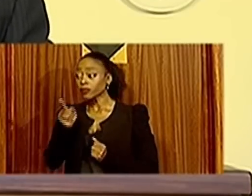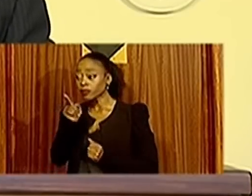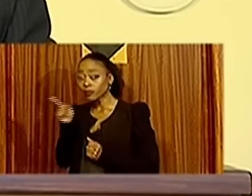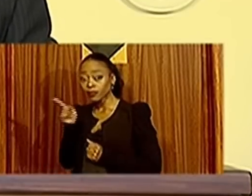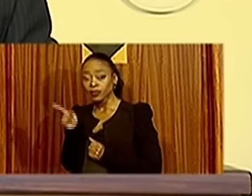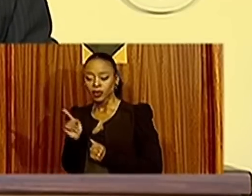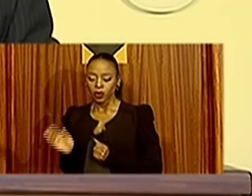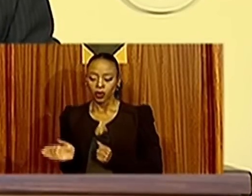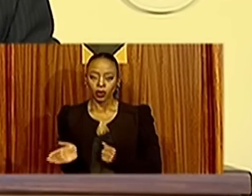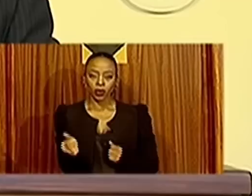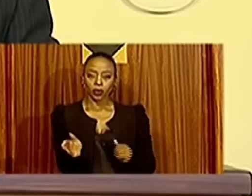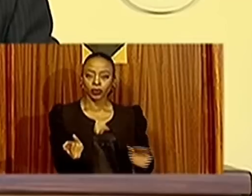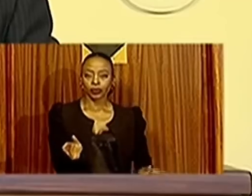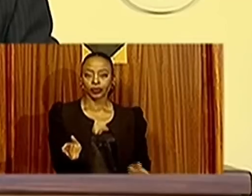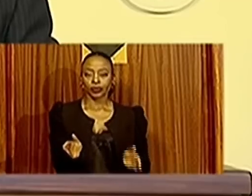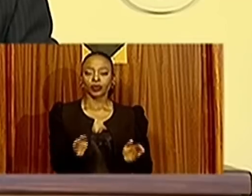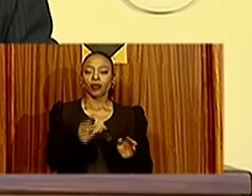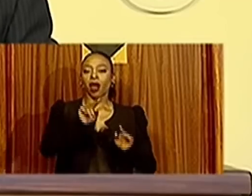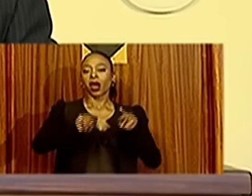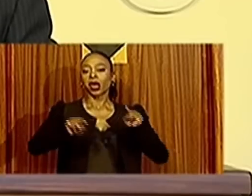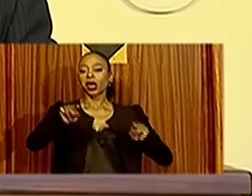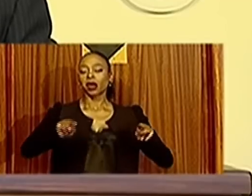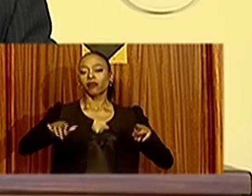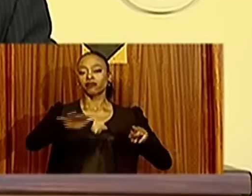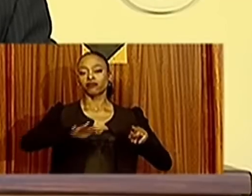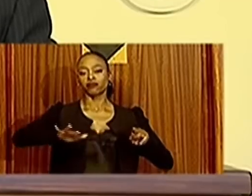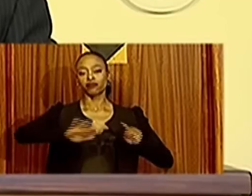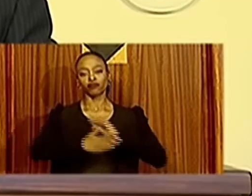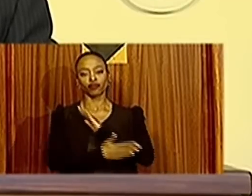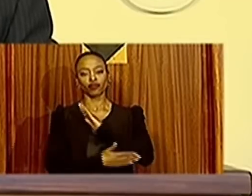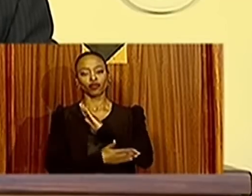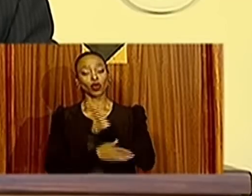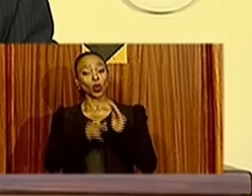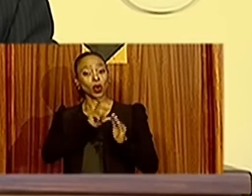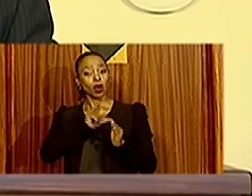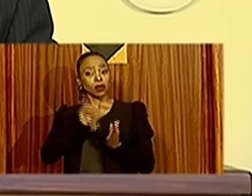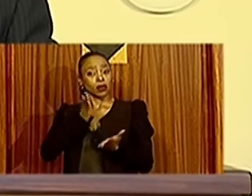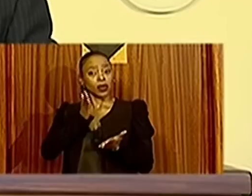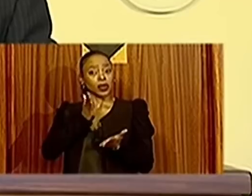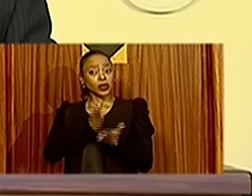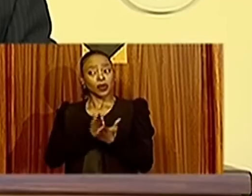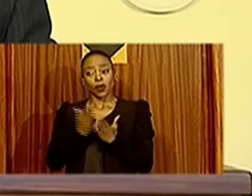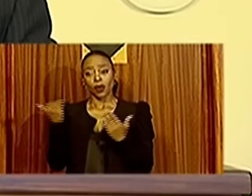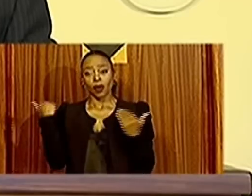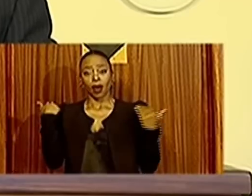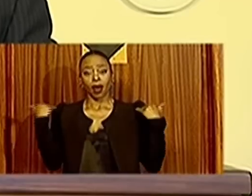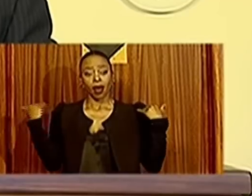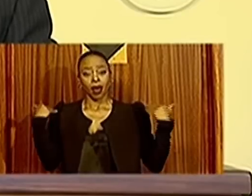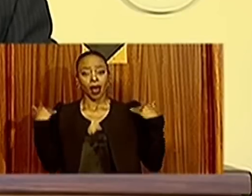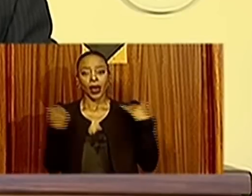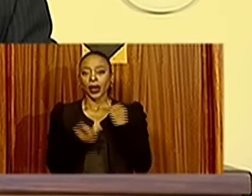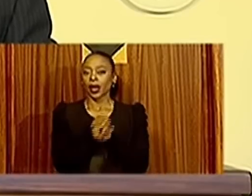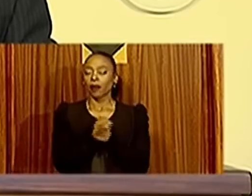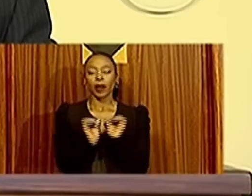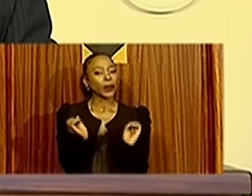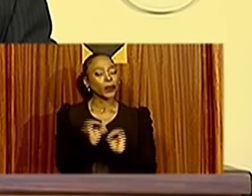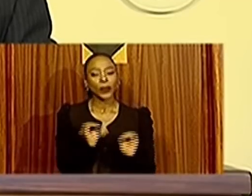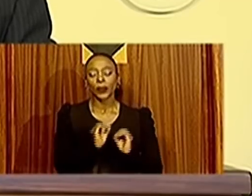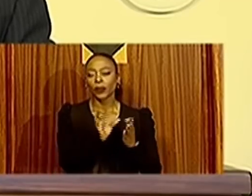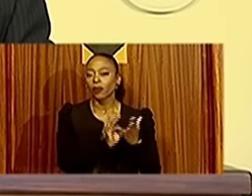the country to ensure that there are no disturbances or disruptions to the election